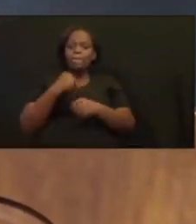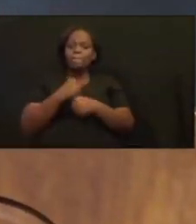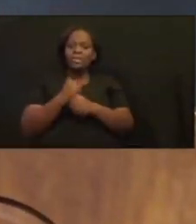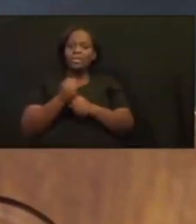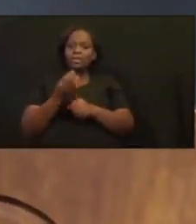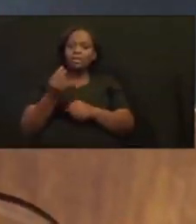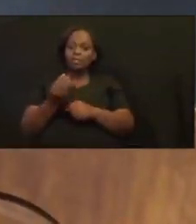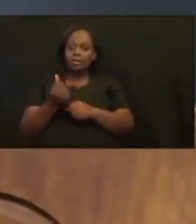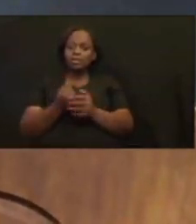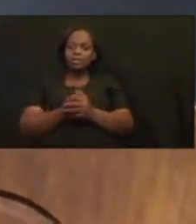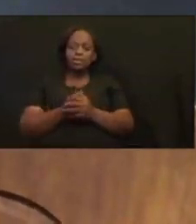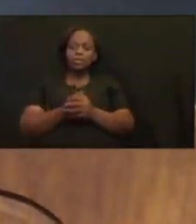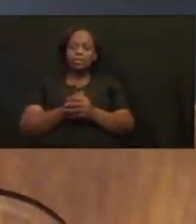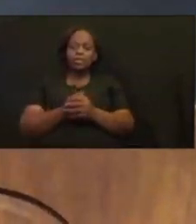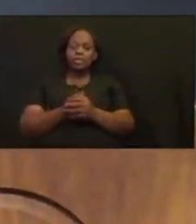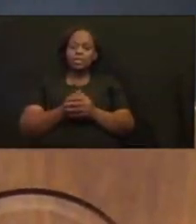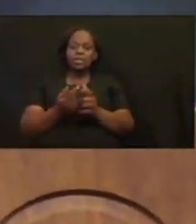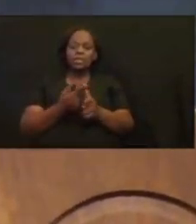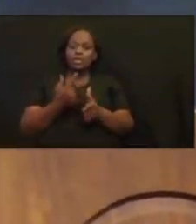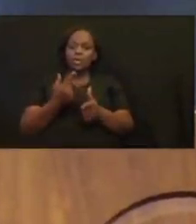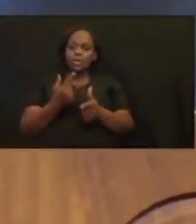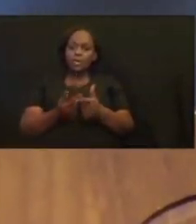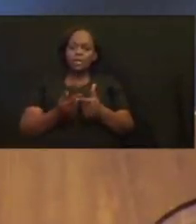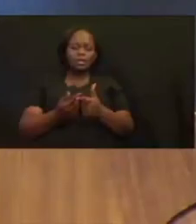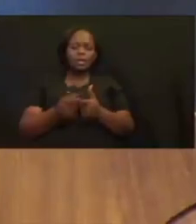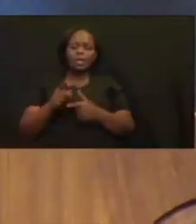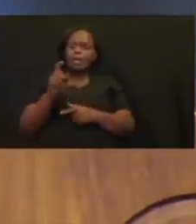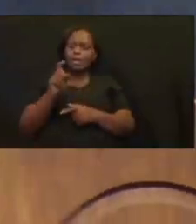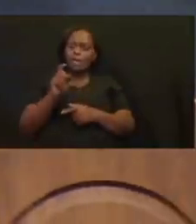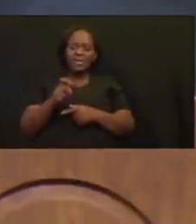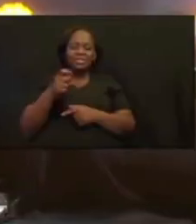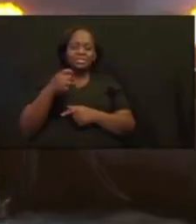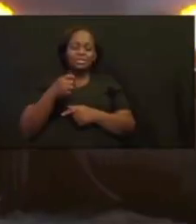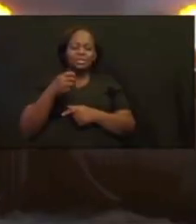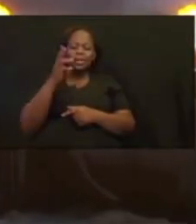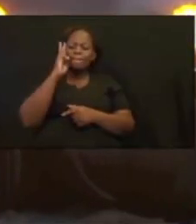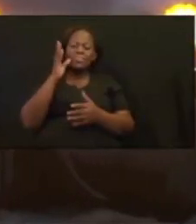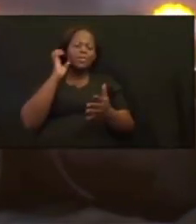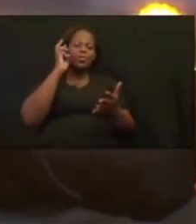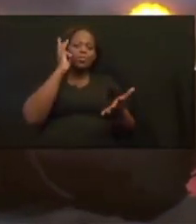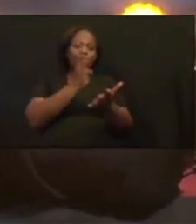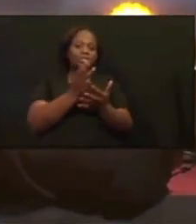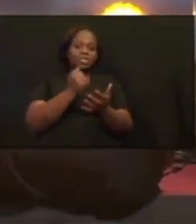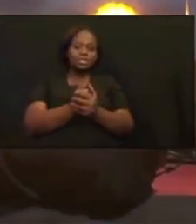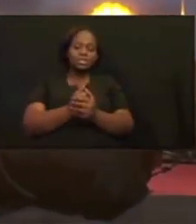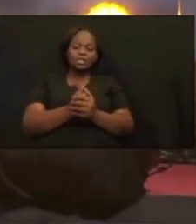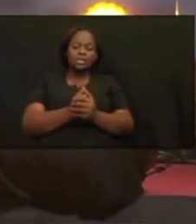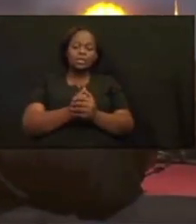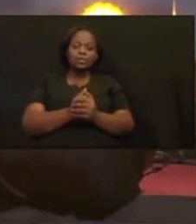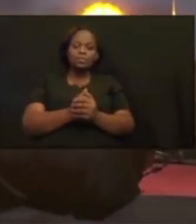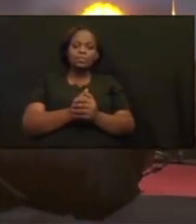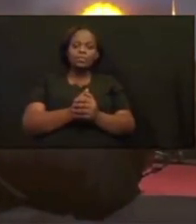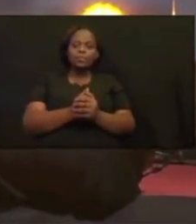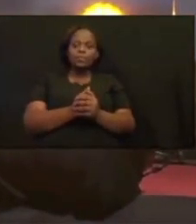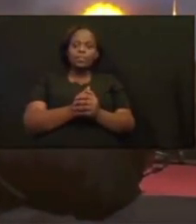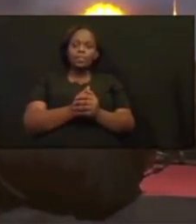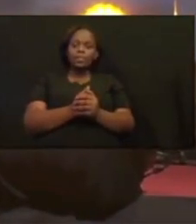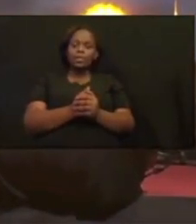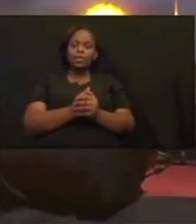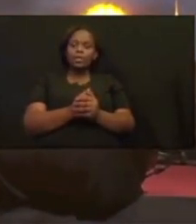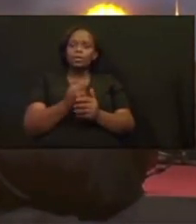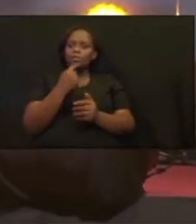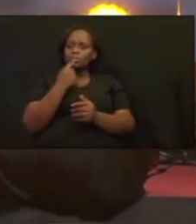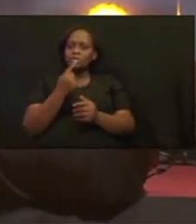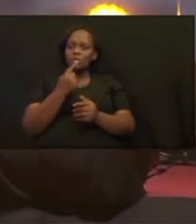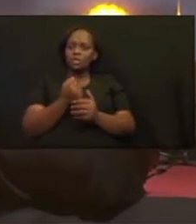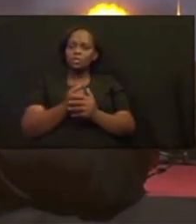He excelled as a businessman but failed as a witness. If that businessman comes and meets the family and says, I have been anointed